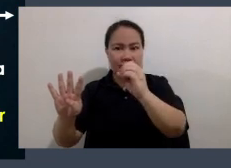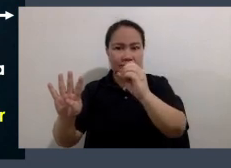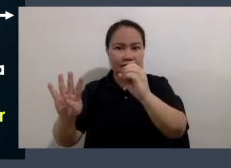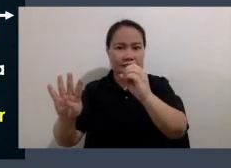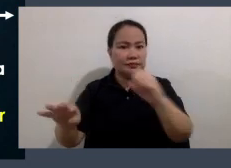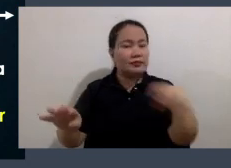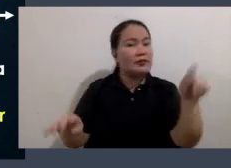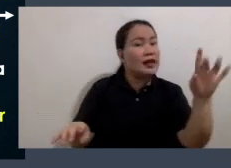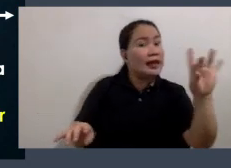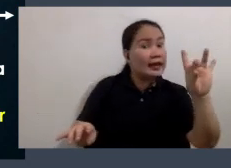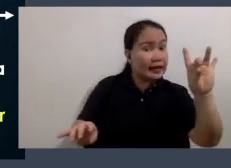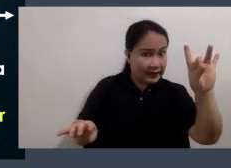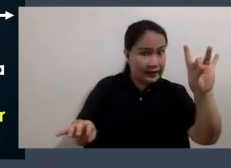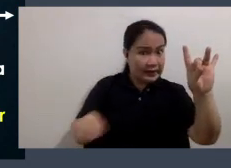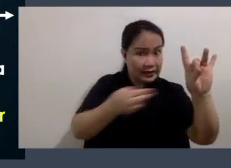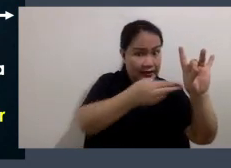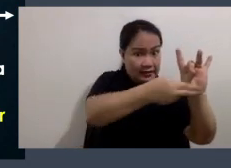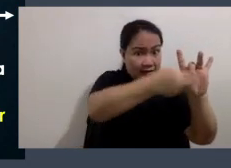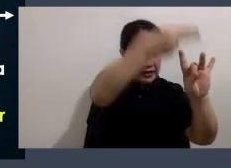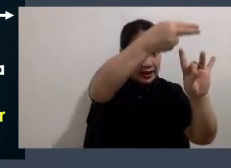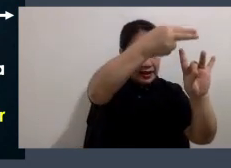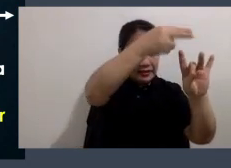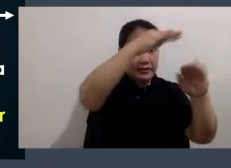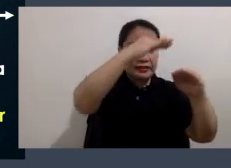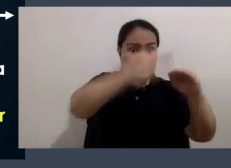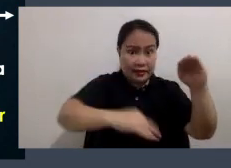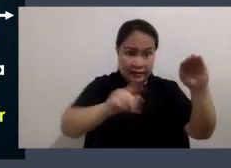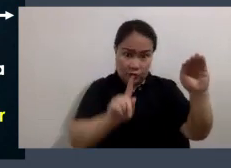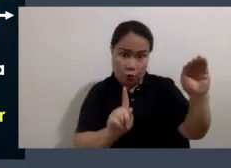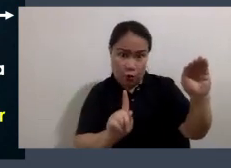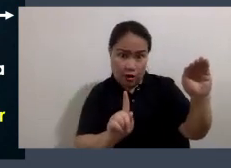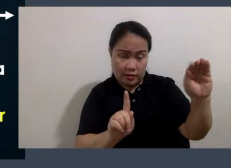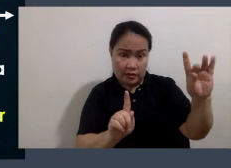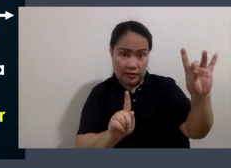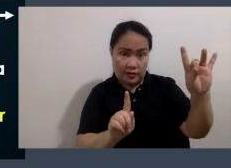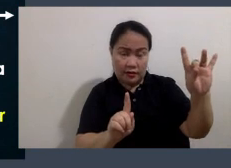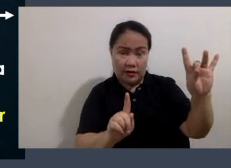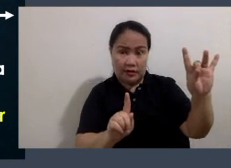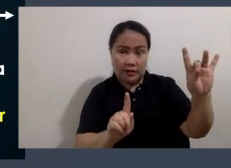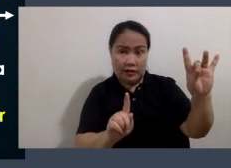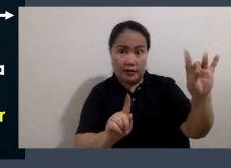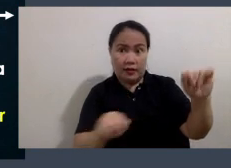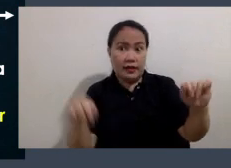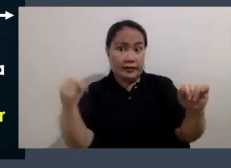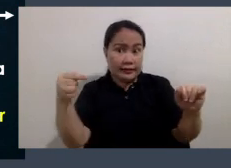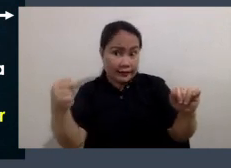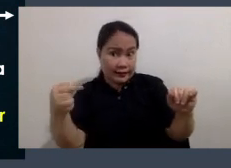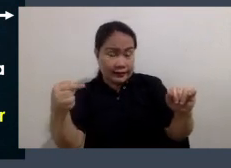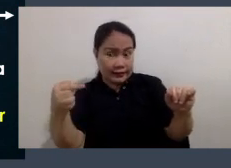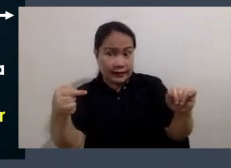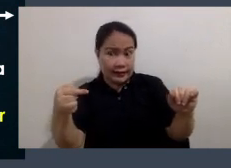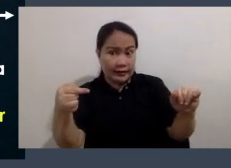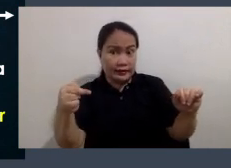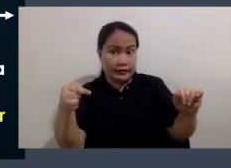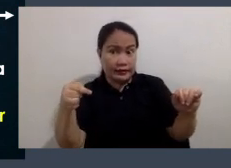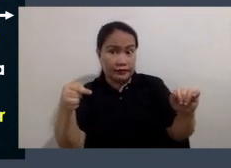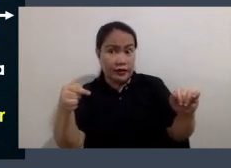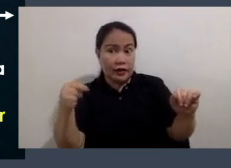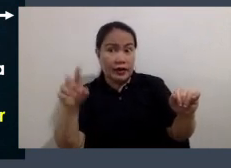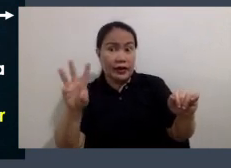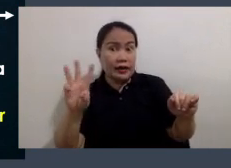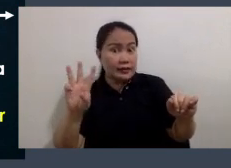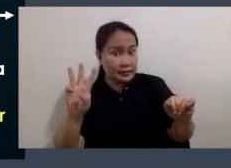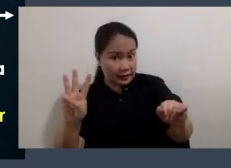Si 8, mas mataas siya kay 1. Si negative 3, mas mataas siya kay negative 6. Si negative 1, mas mataas